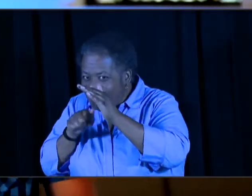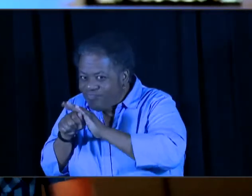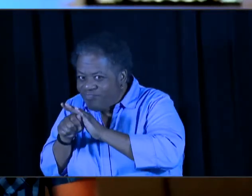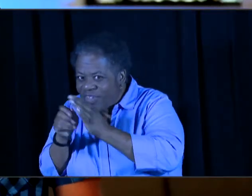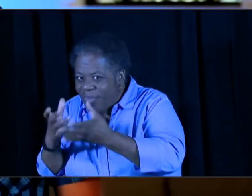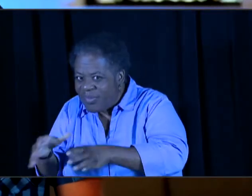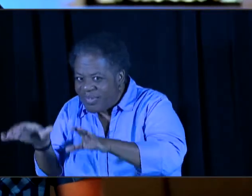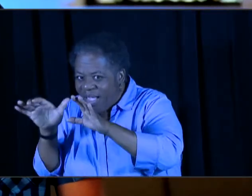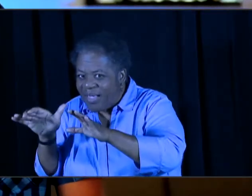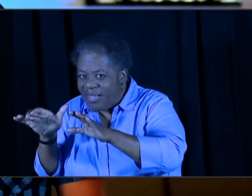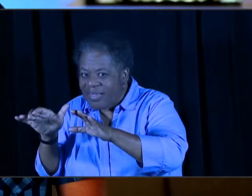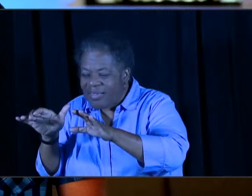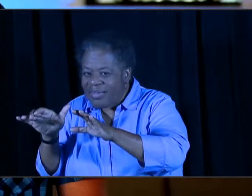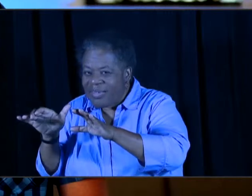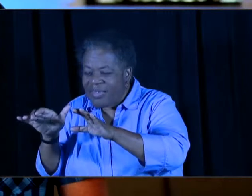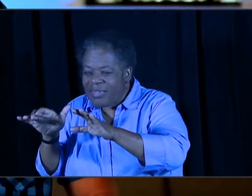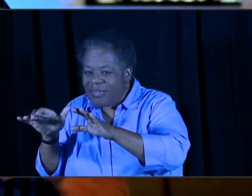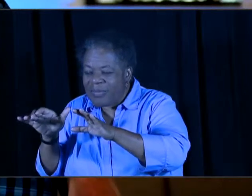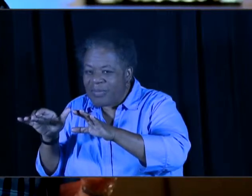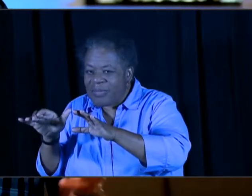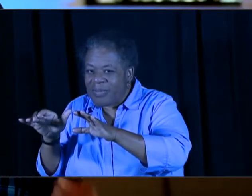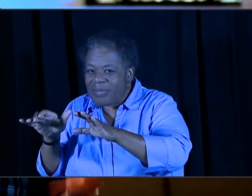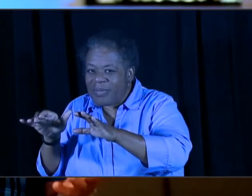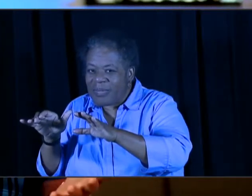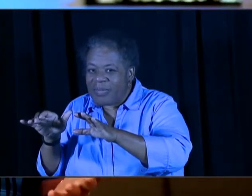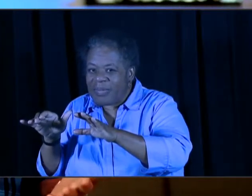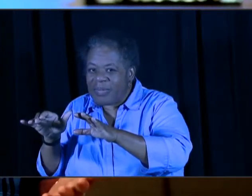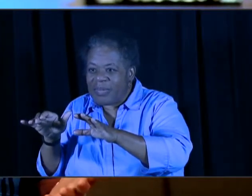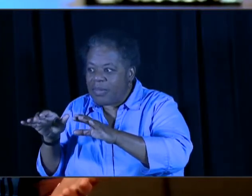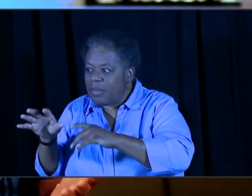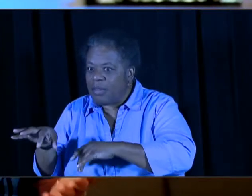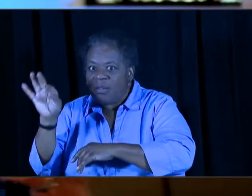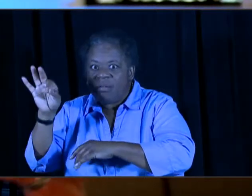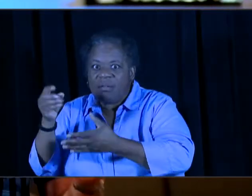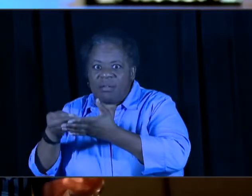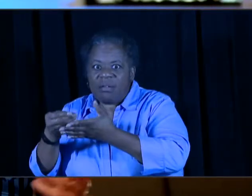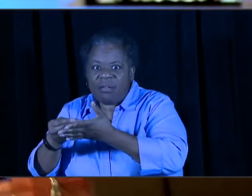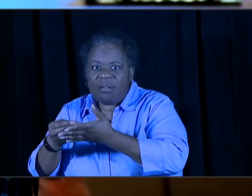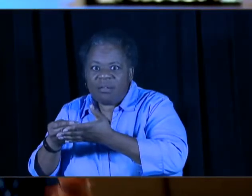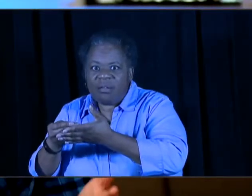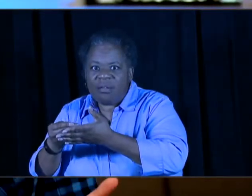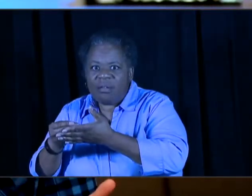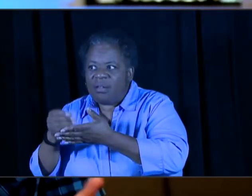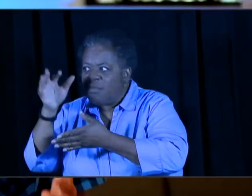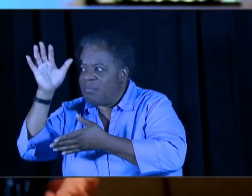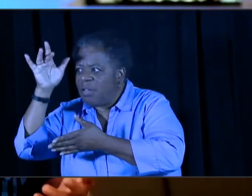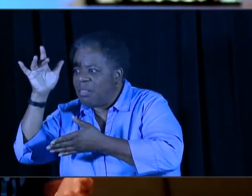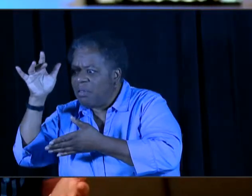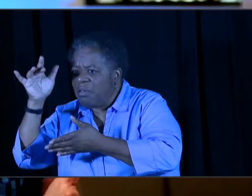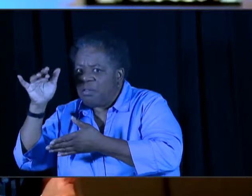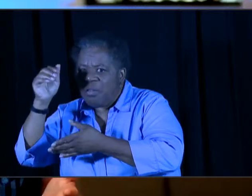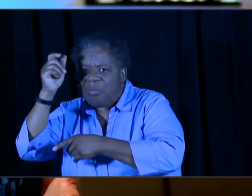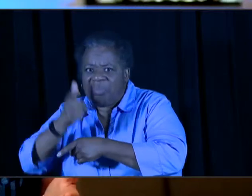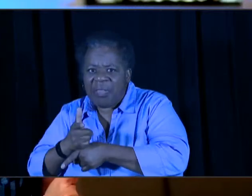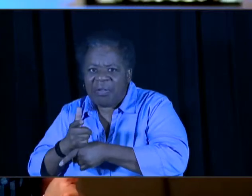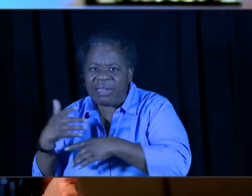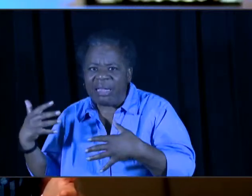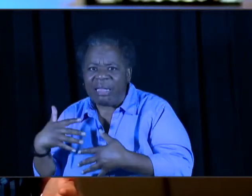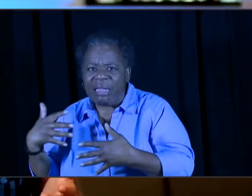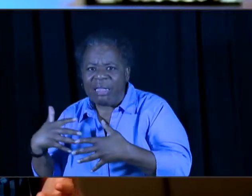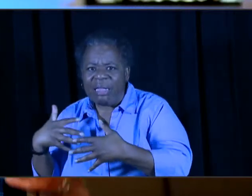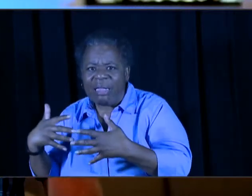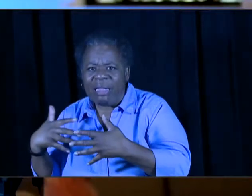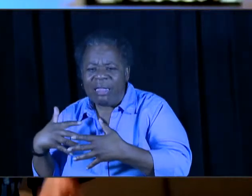in their sacks. When they discover this has happened, they and their father are terrified about what this might mean for